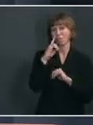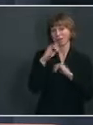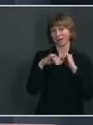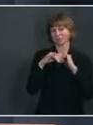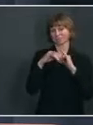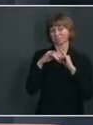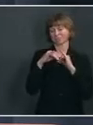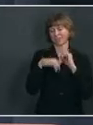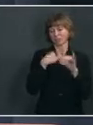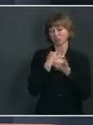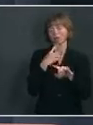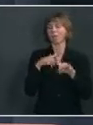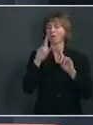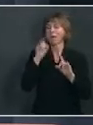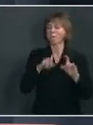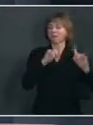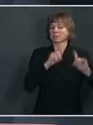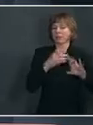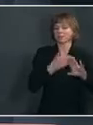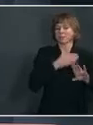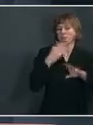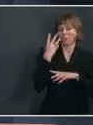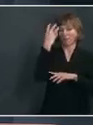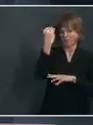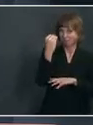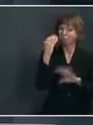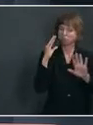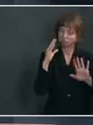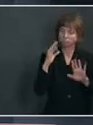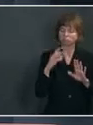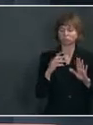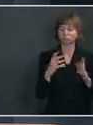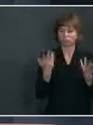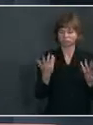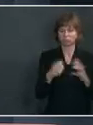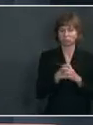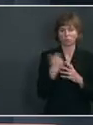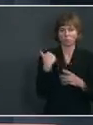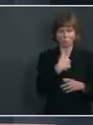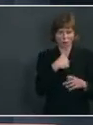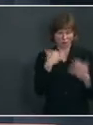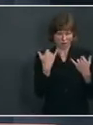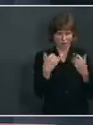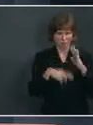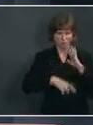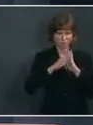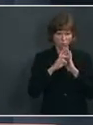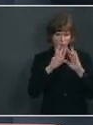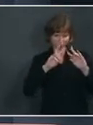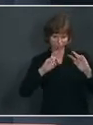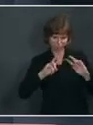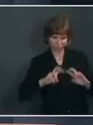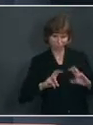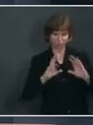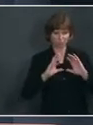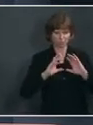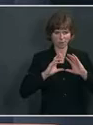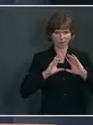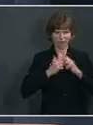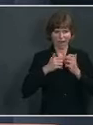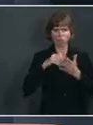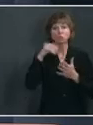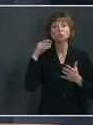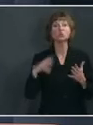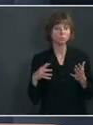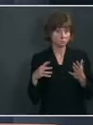in the mandatory pre-departure testing that applies to everyone. And we are reviewing and assessing, I should say, how